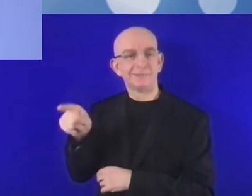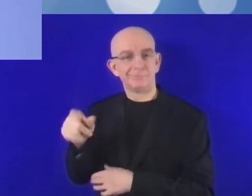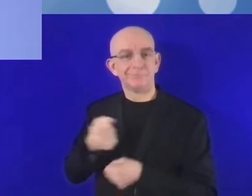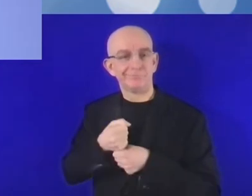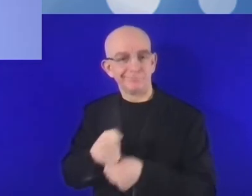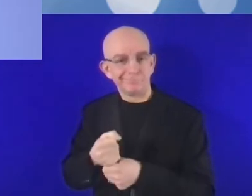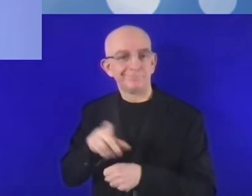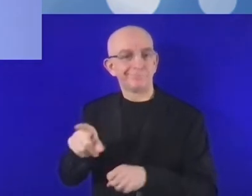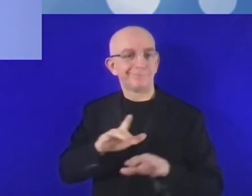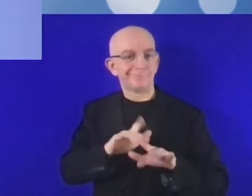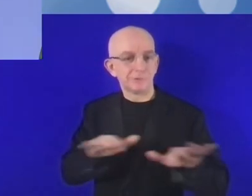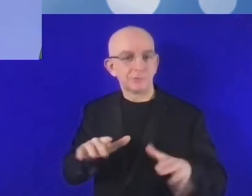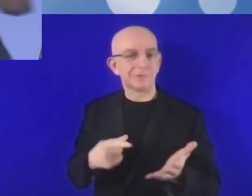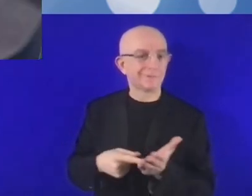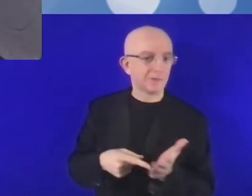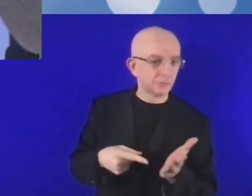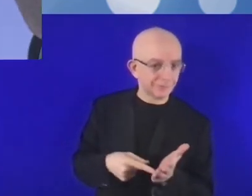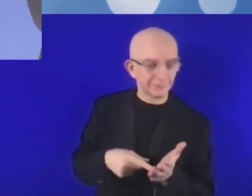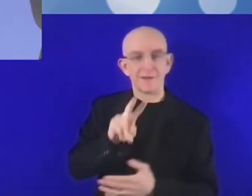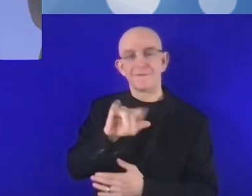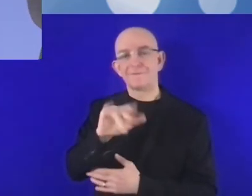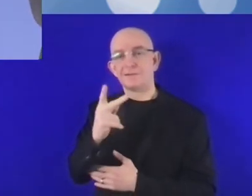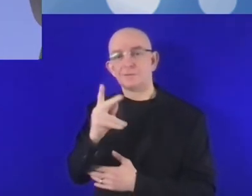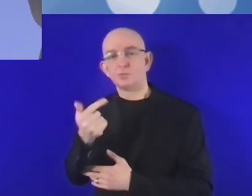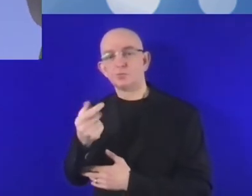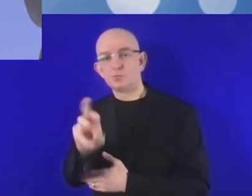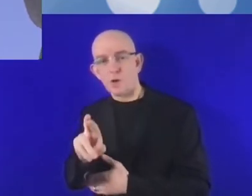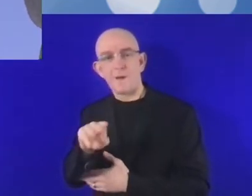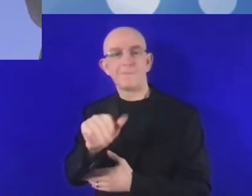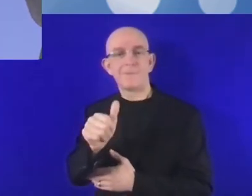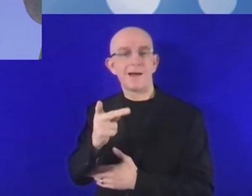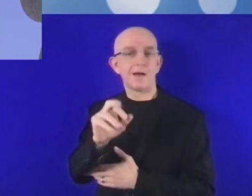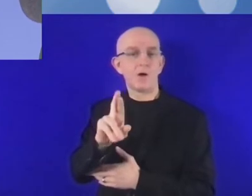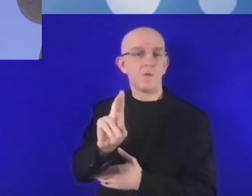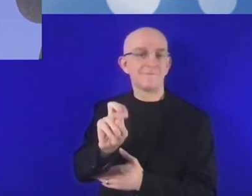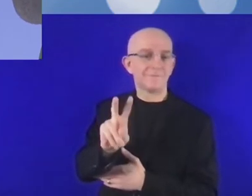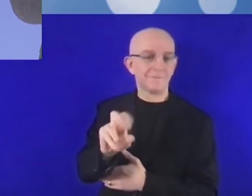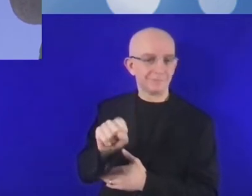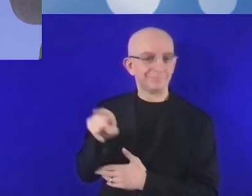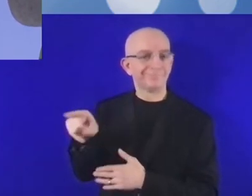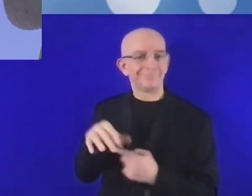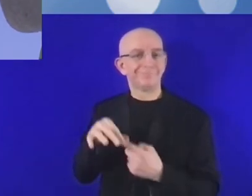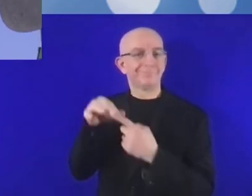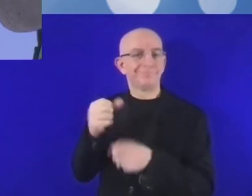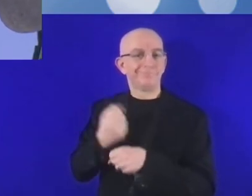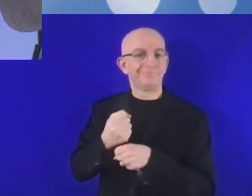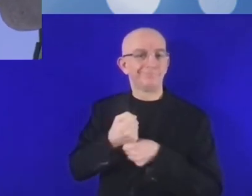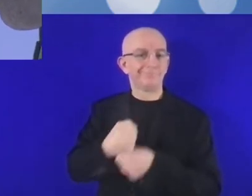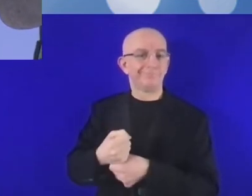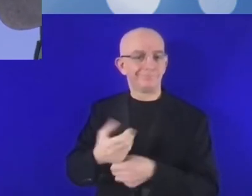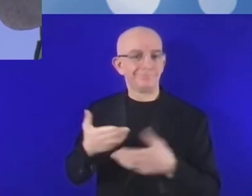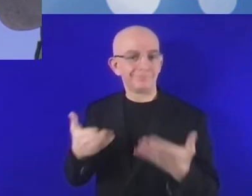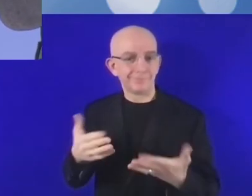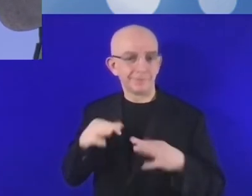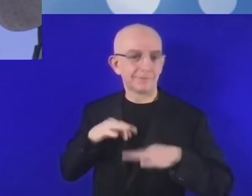there will be as well a short video message in the second part of the meeting from mr dimitry chernichenko deputy prime